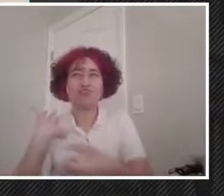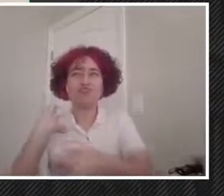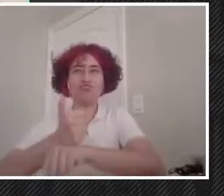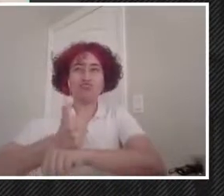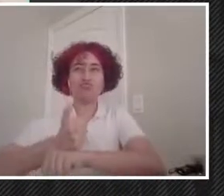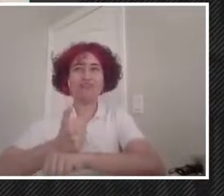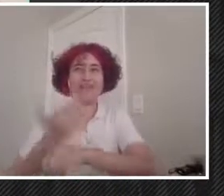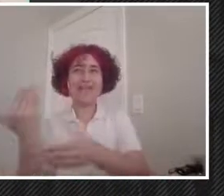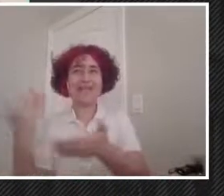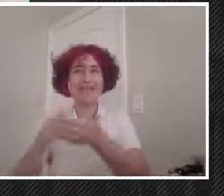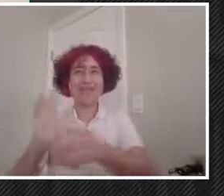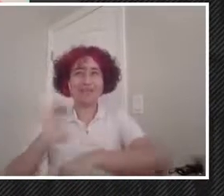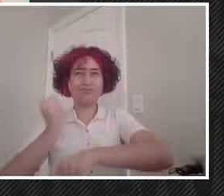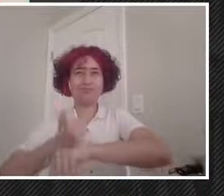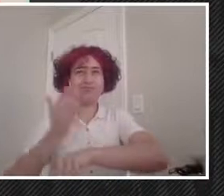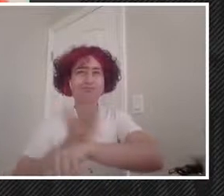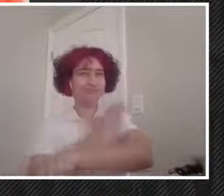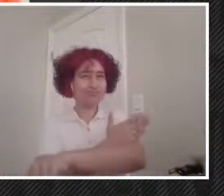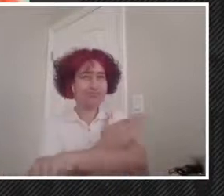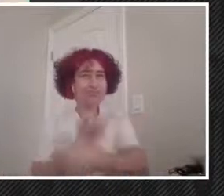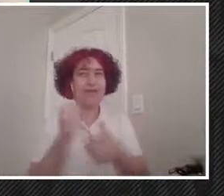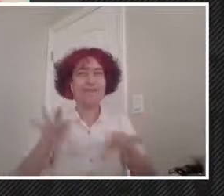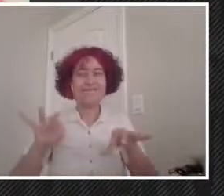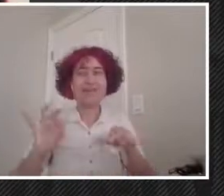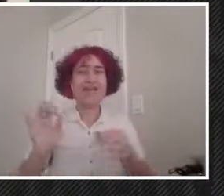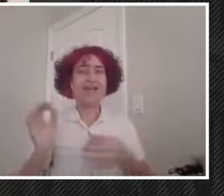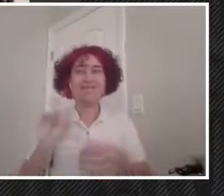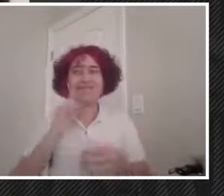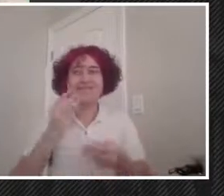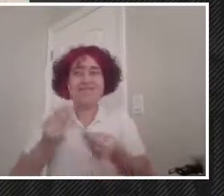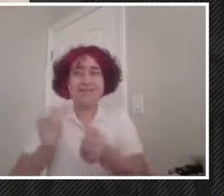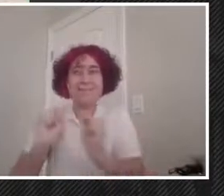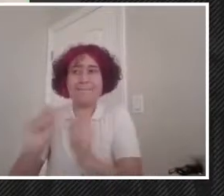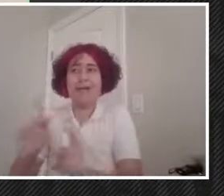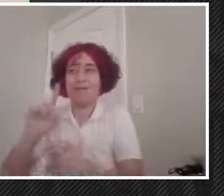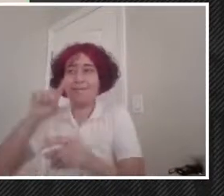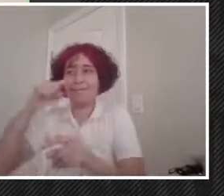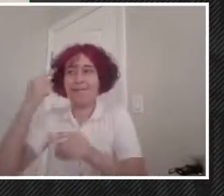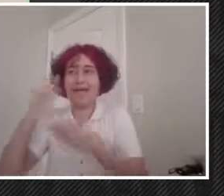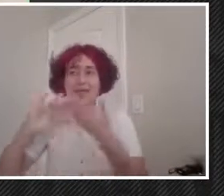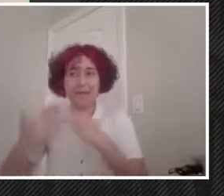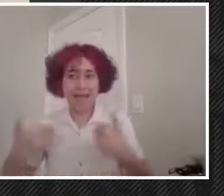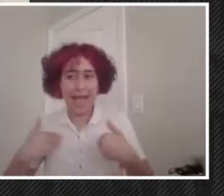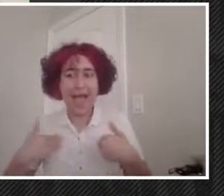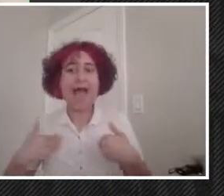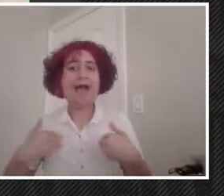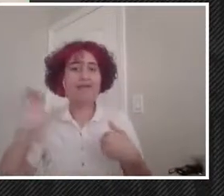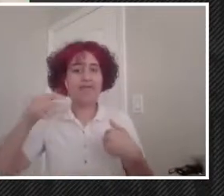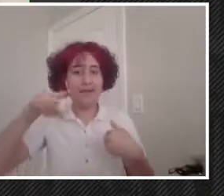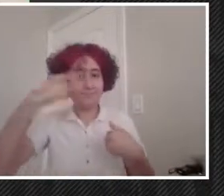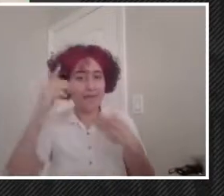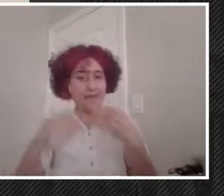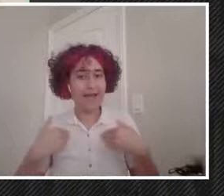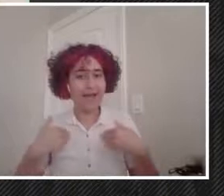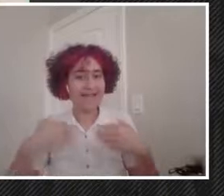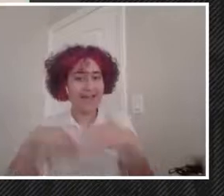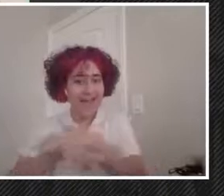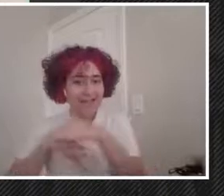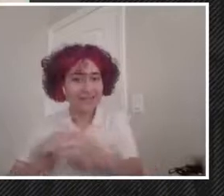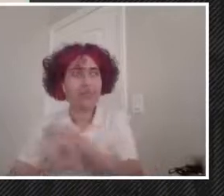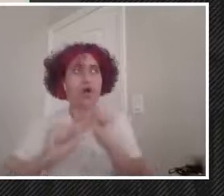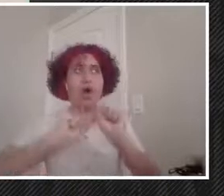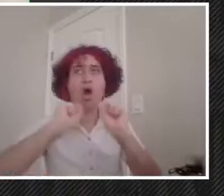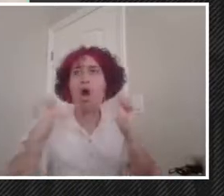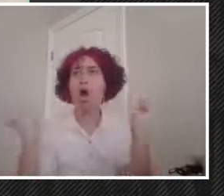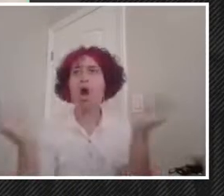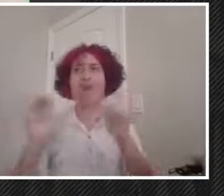have and to make sure that Black folks have access to all these systems that America continues to say is really